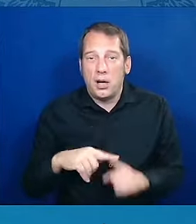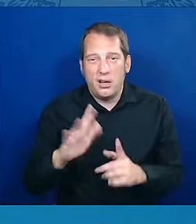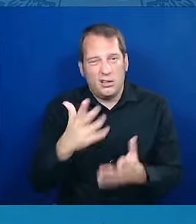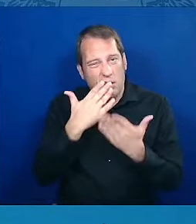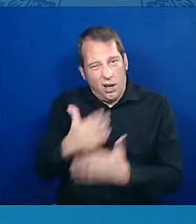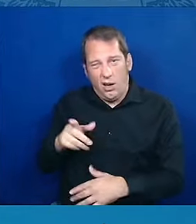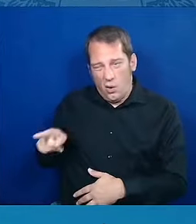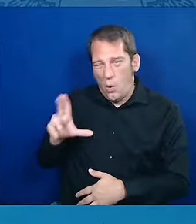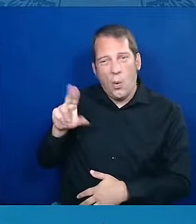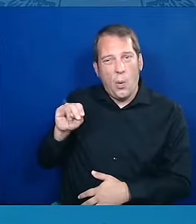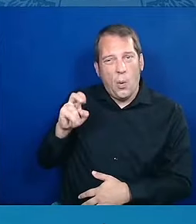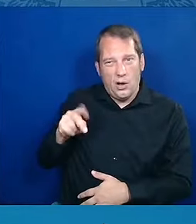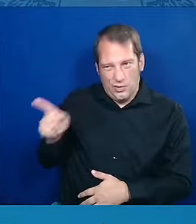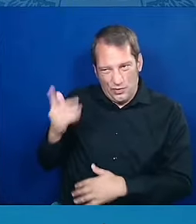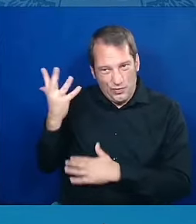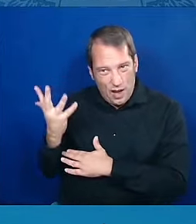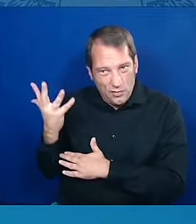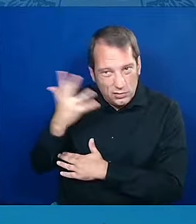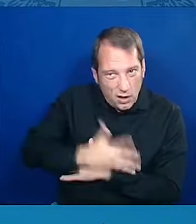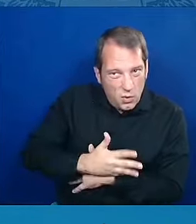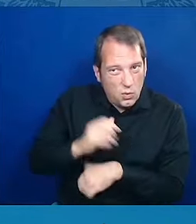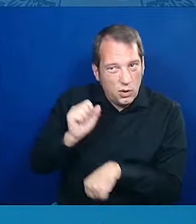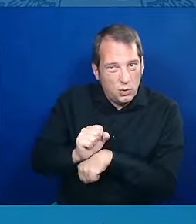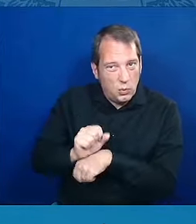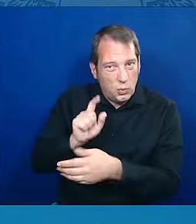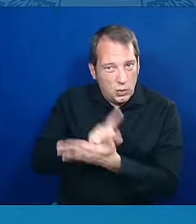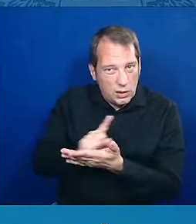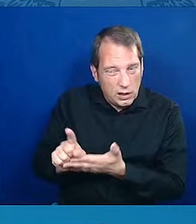For the 8-hour work day.